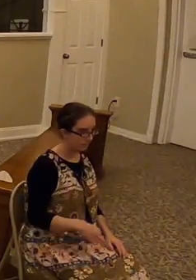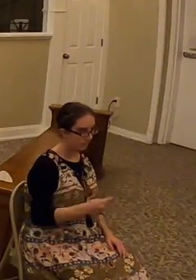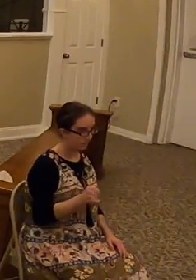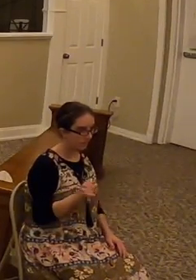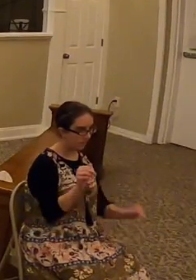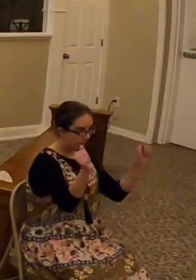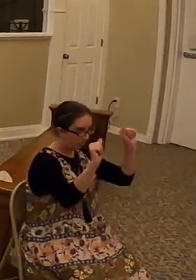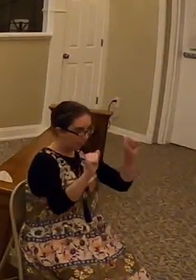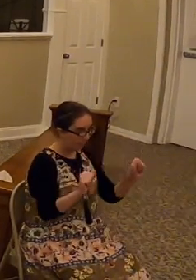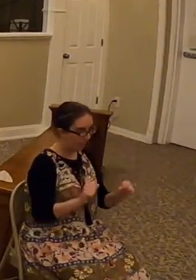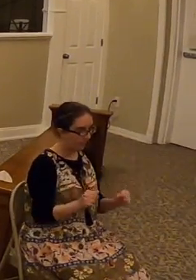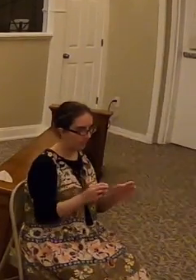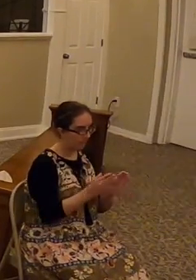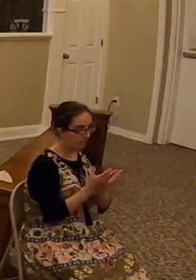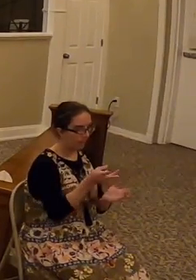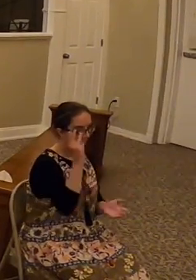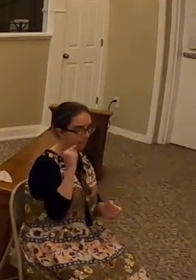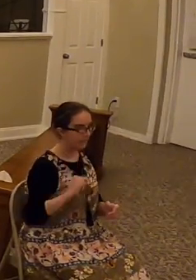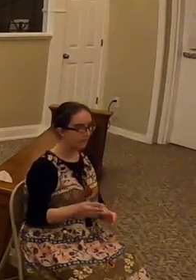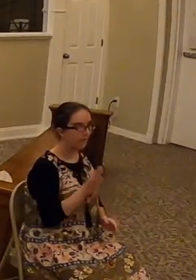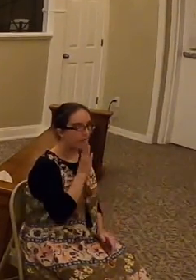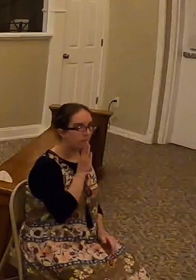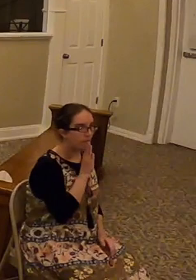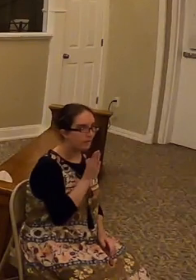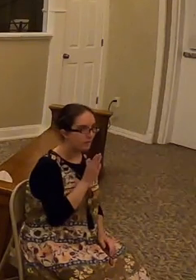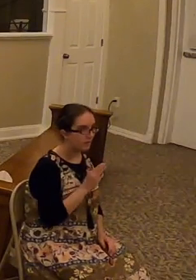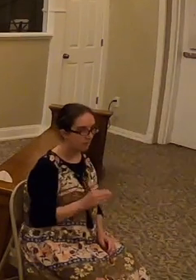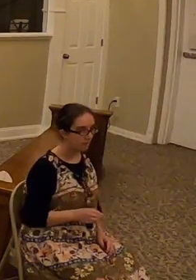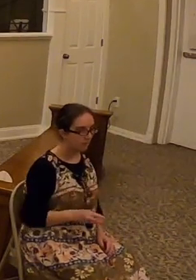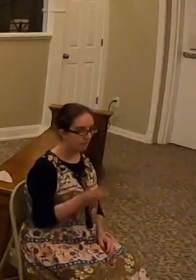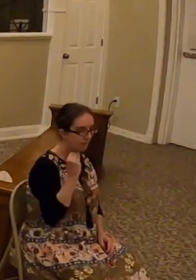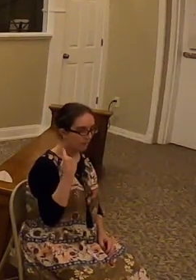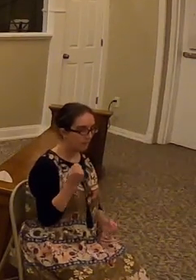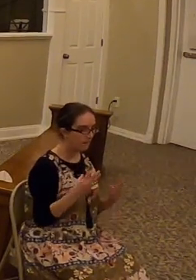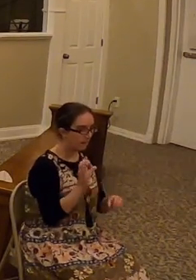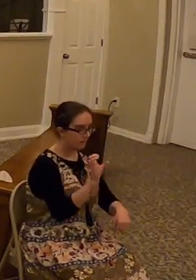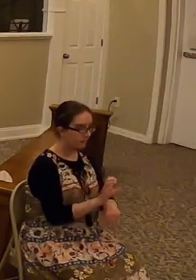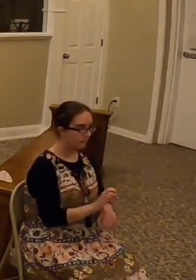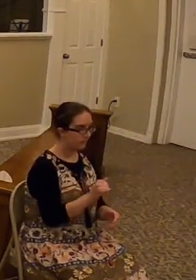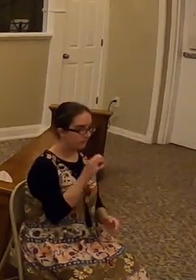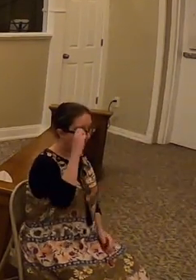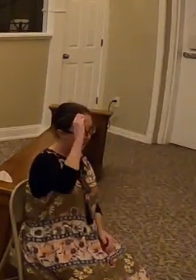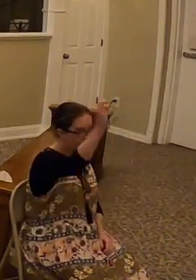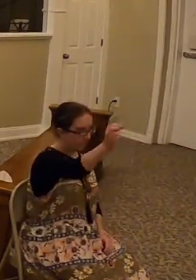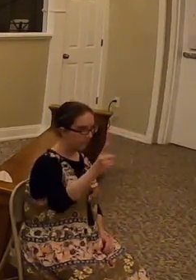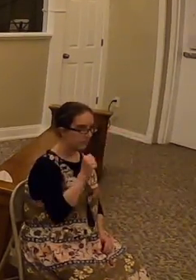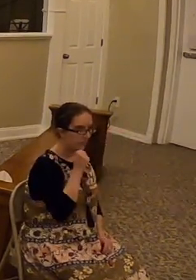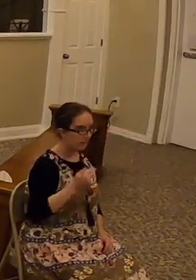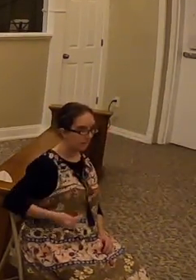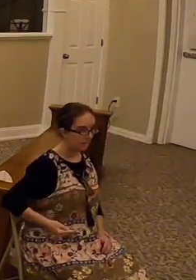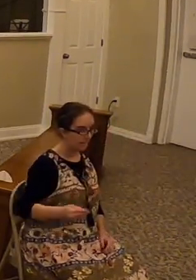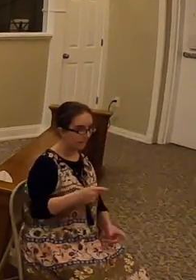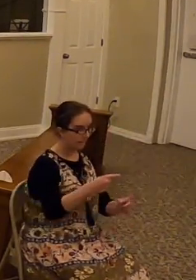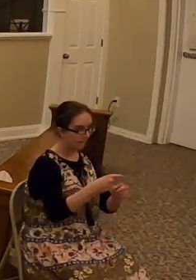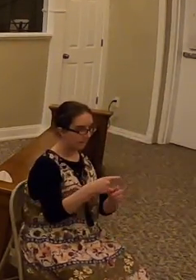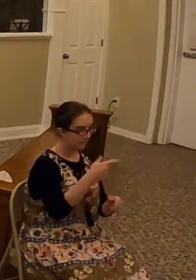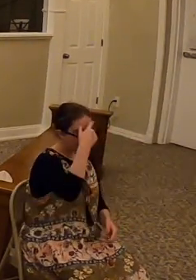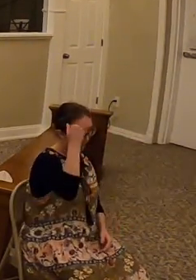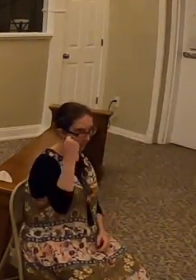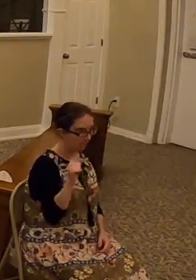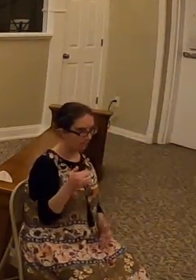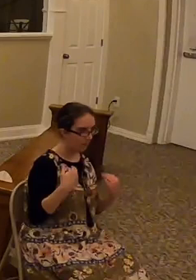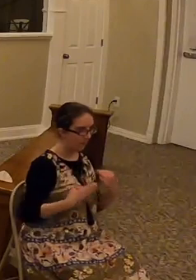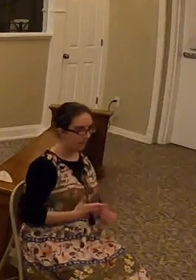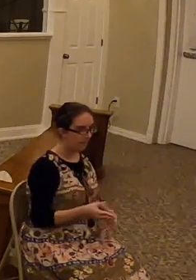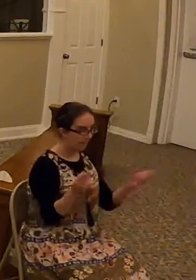because they were afraid of what the word was going to be. Amen. There were a lot of churches that he didn't get invited to because they